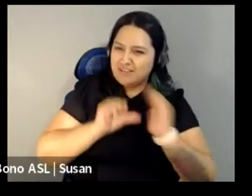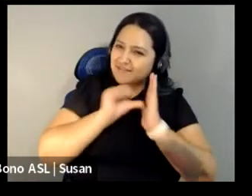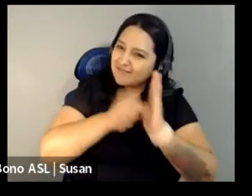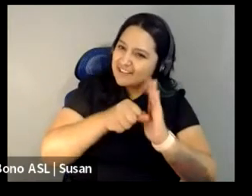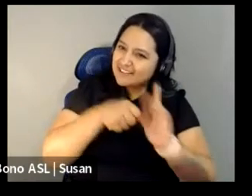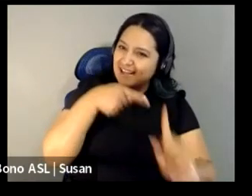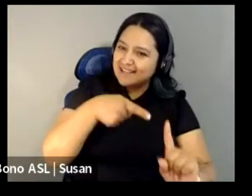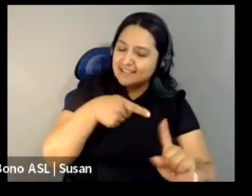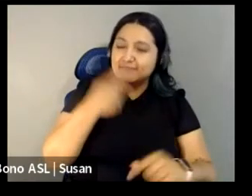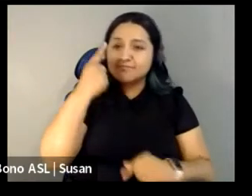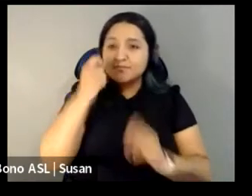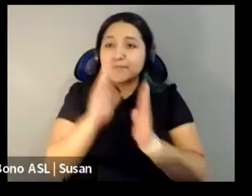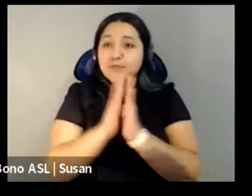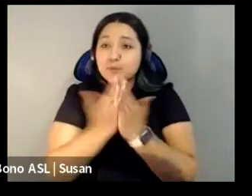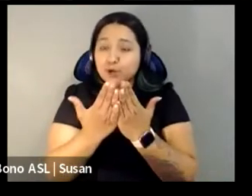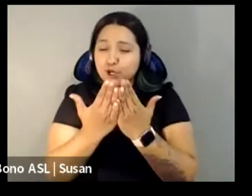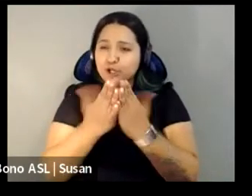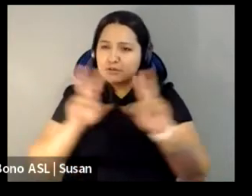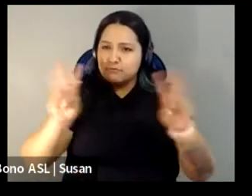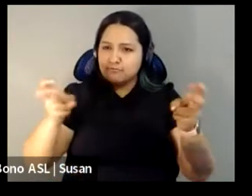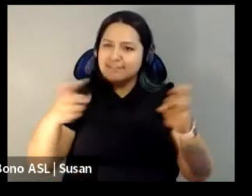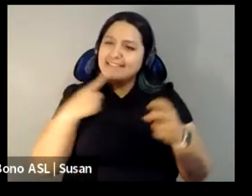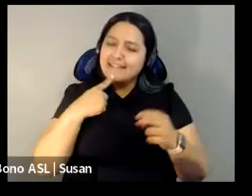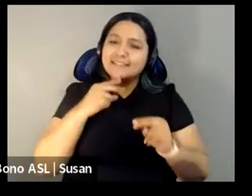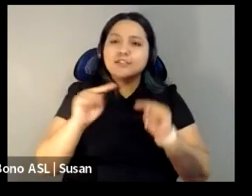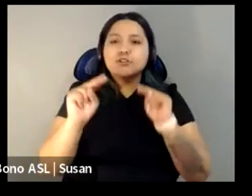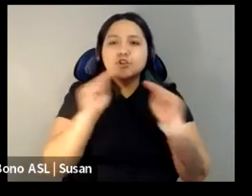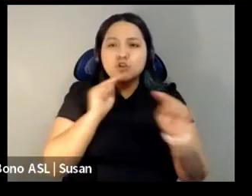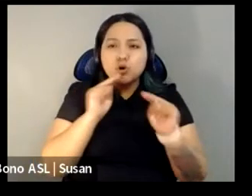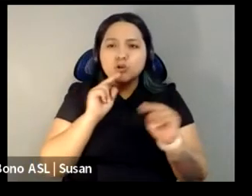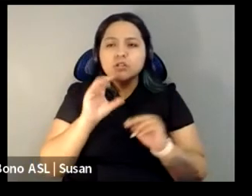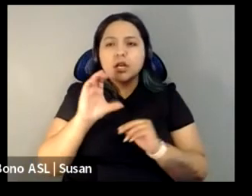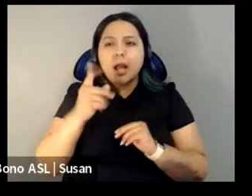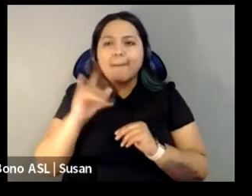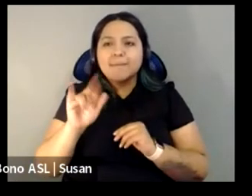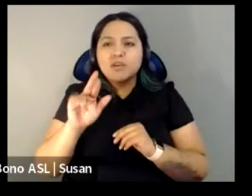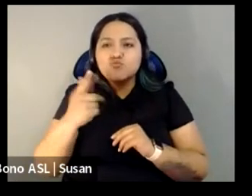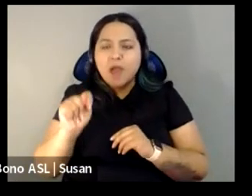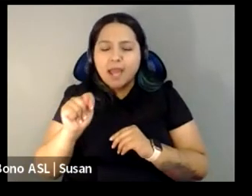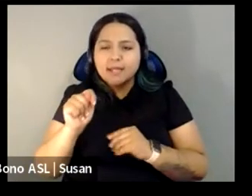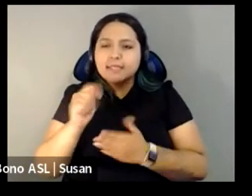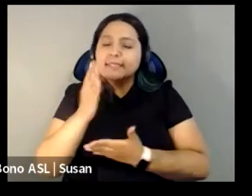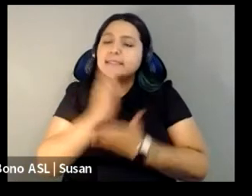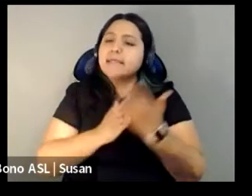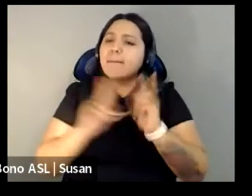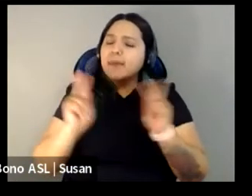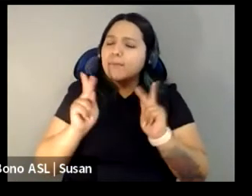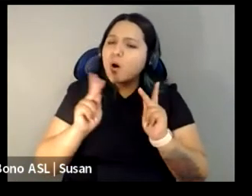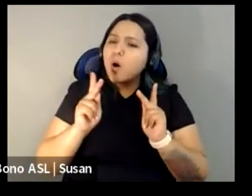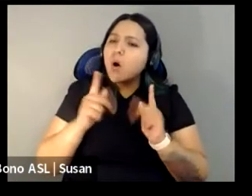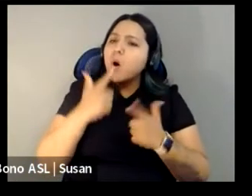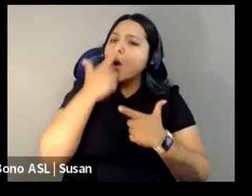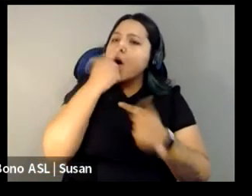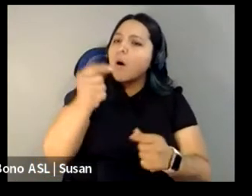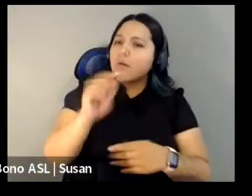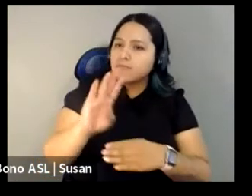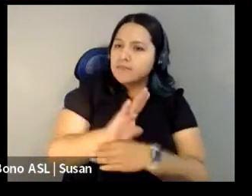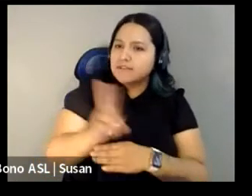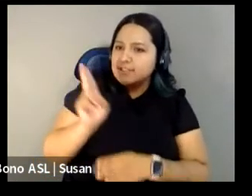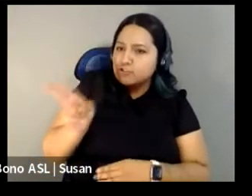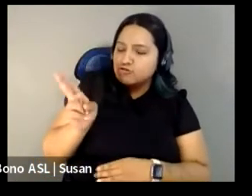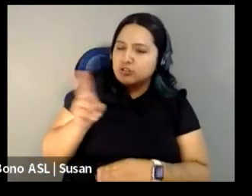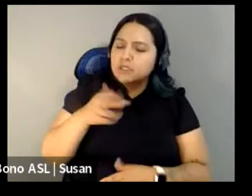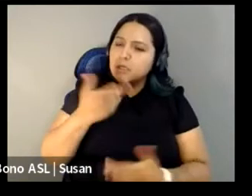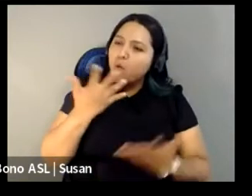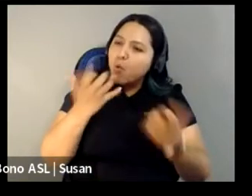title, Negotiating Copyright, might cause some readers who should read the book, who are interested in business history, that need to understand business history